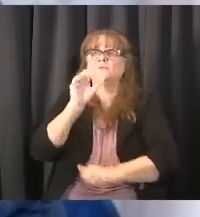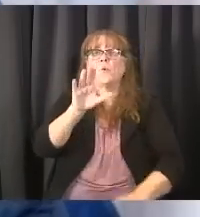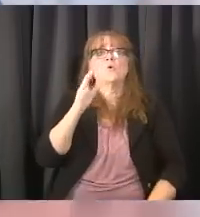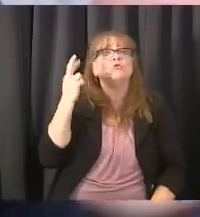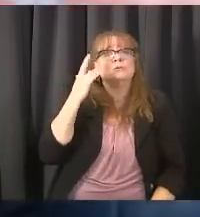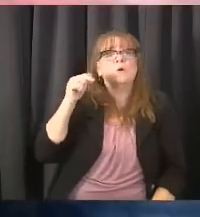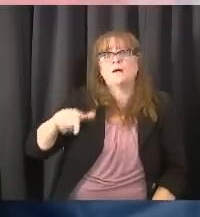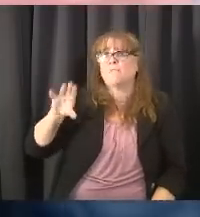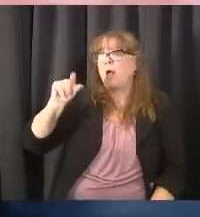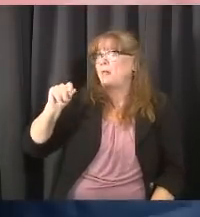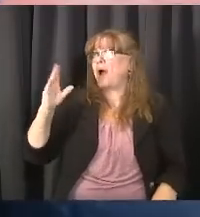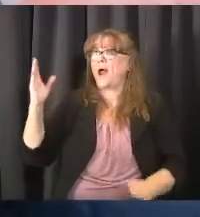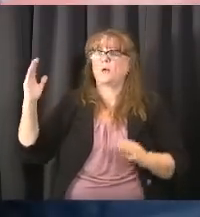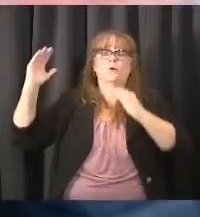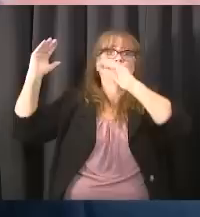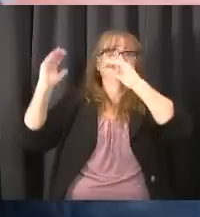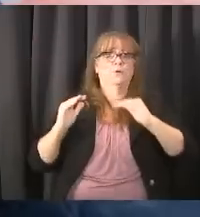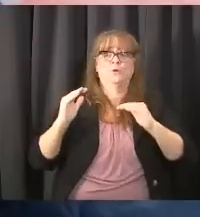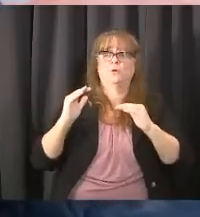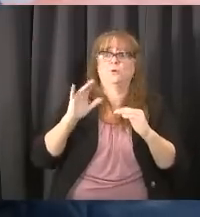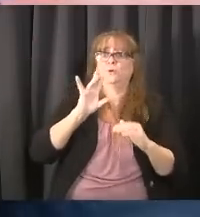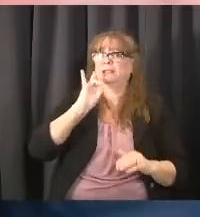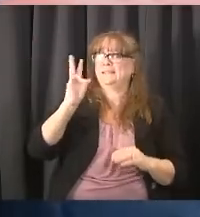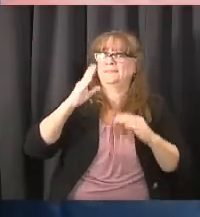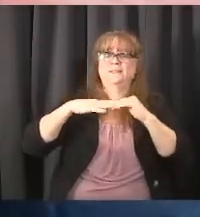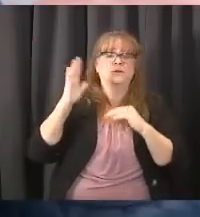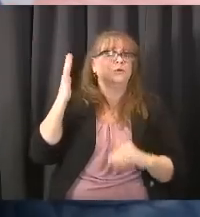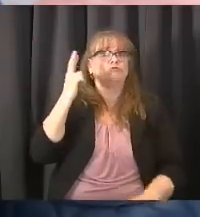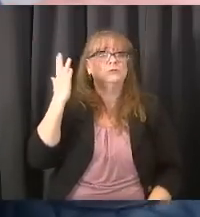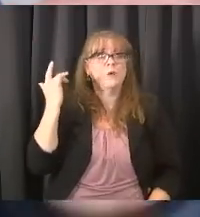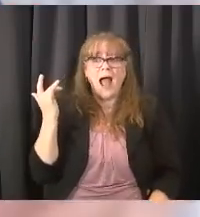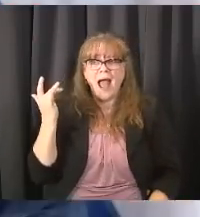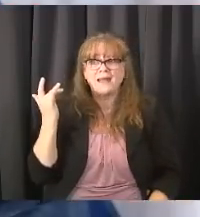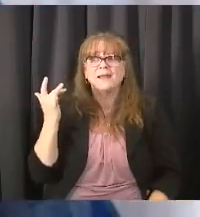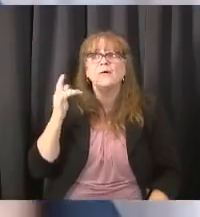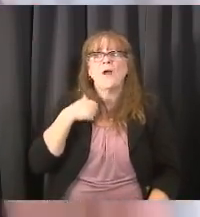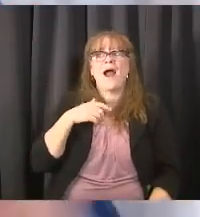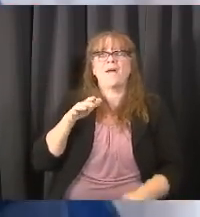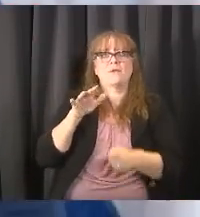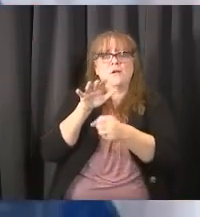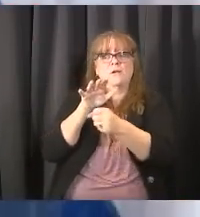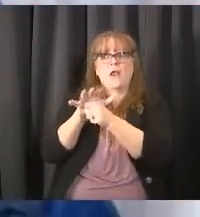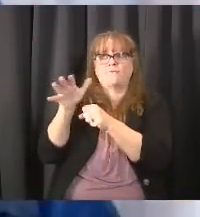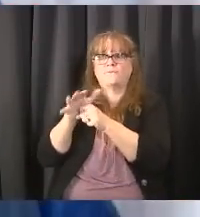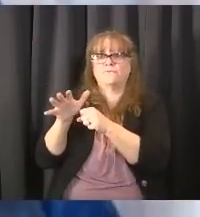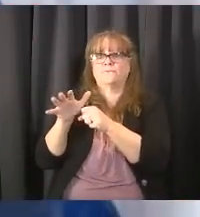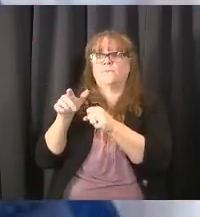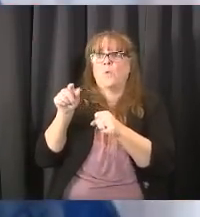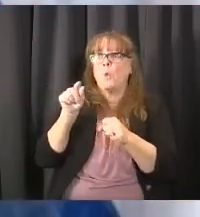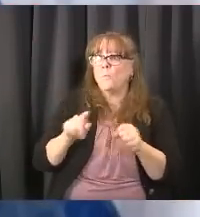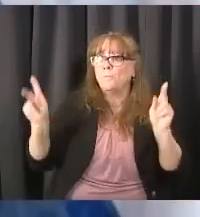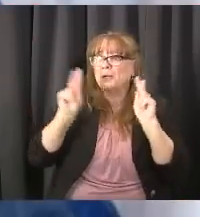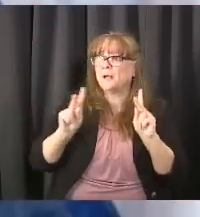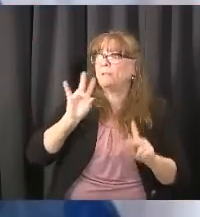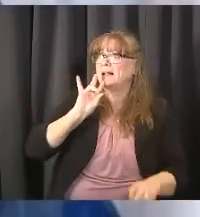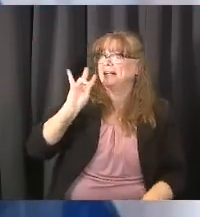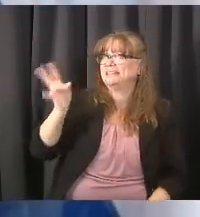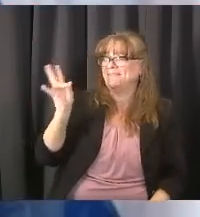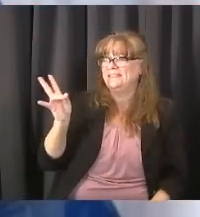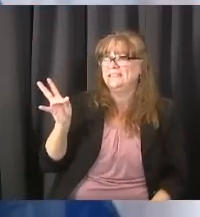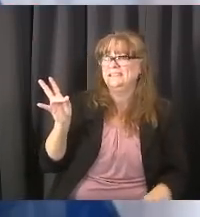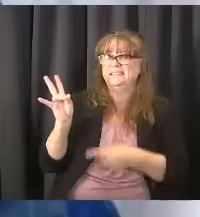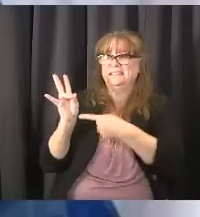administration of the vaccine is we had a sufficient pool of people, over 500,000 people over the age of 70, plenty of people. Other states that were overly restrictive did